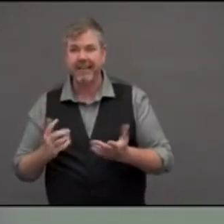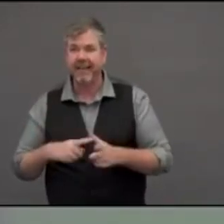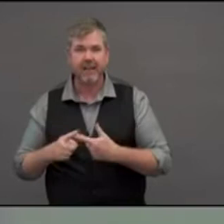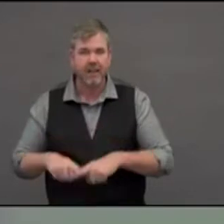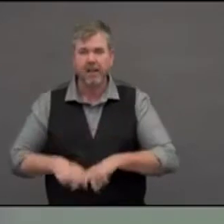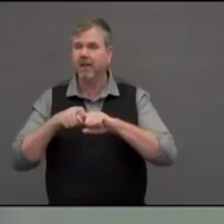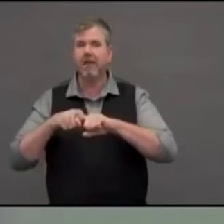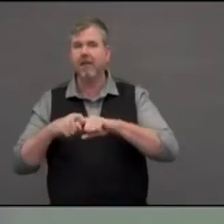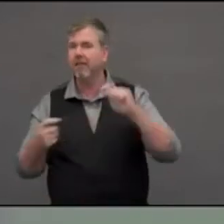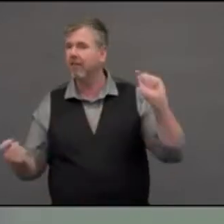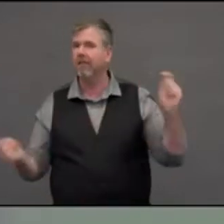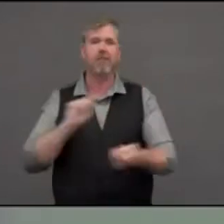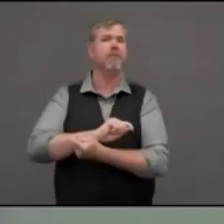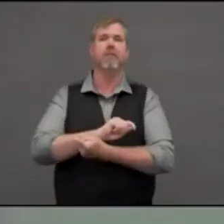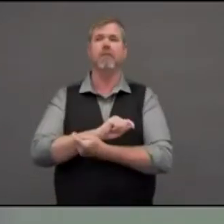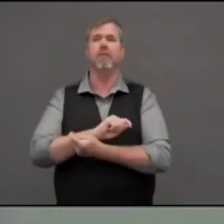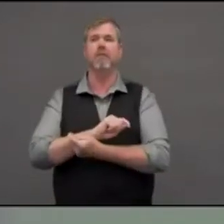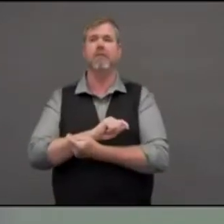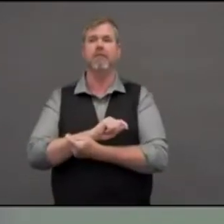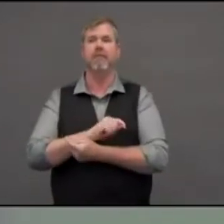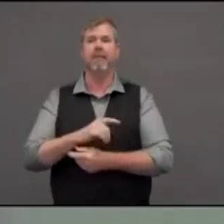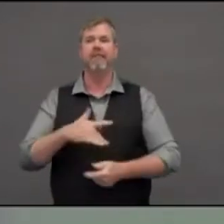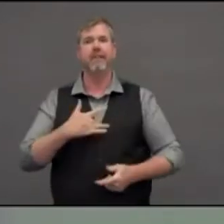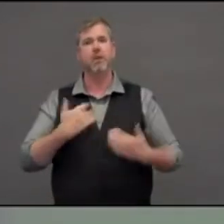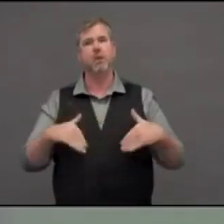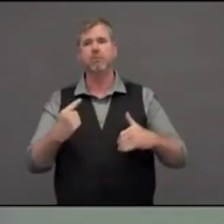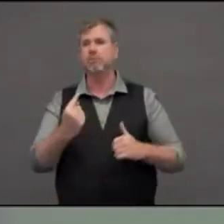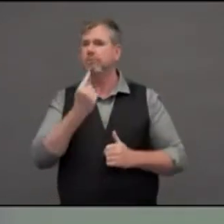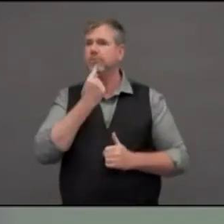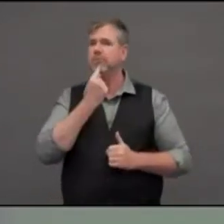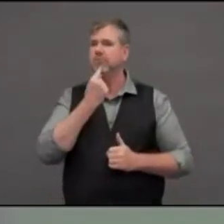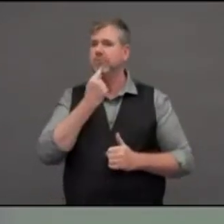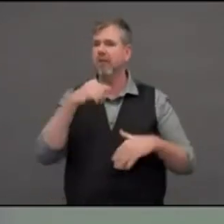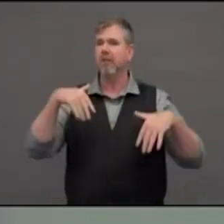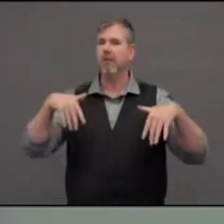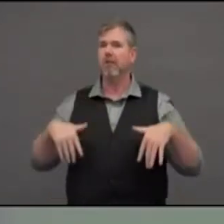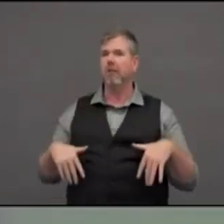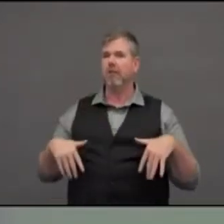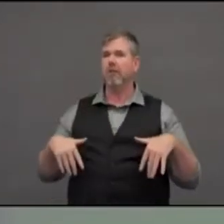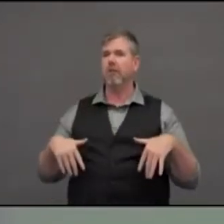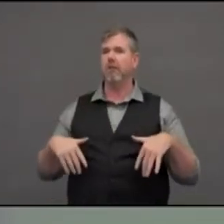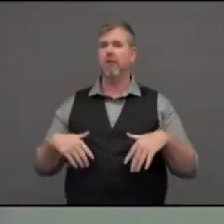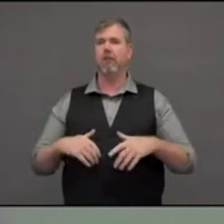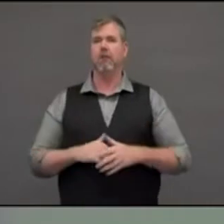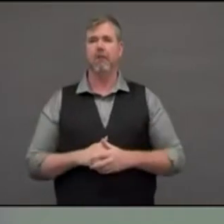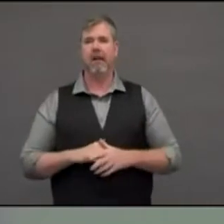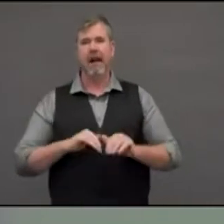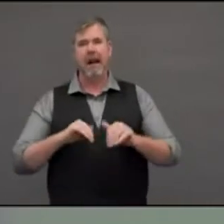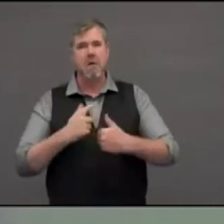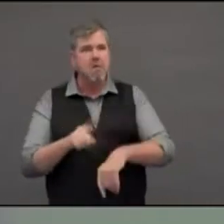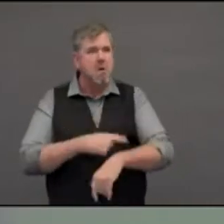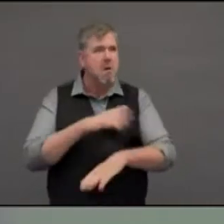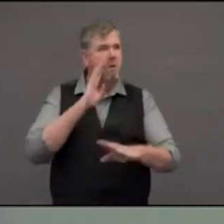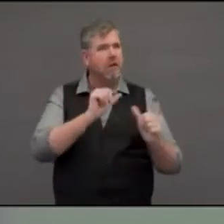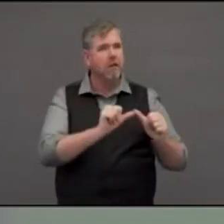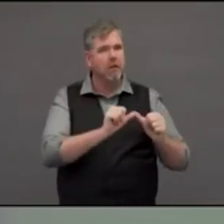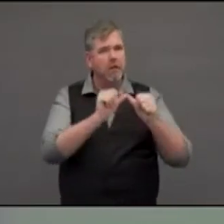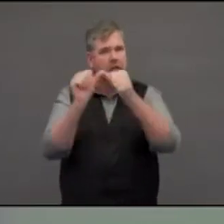It was a place of, how long is this gonna last? So it was a lot of that,